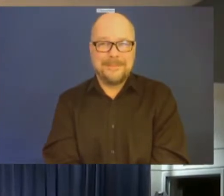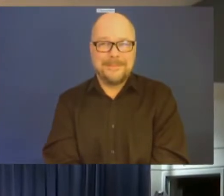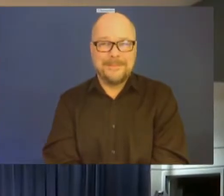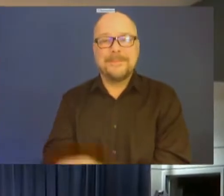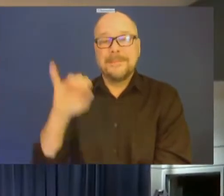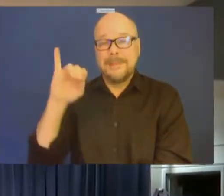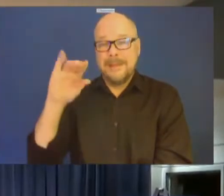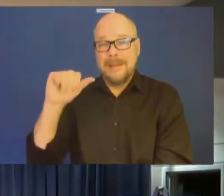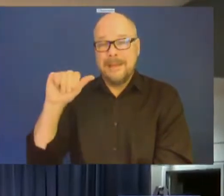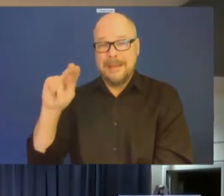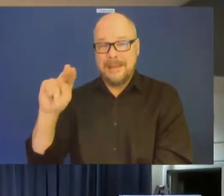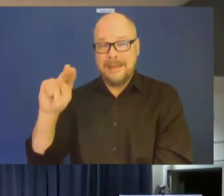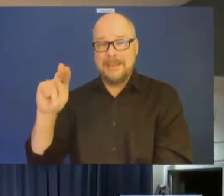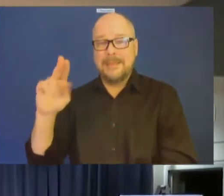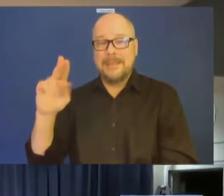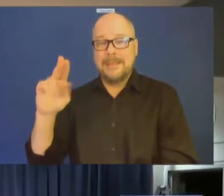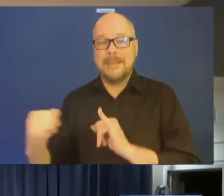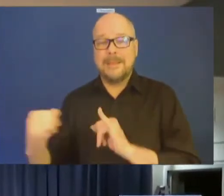Ian Buff.